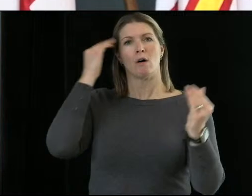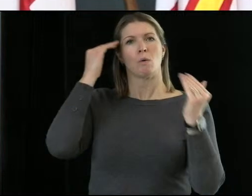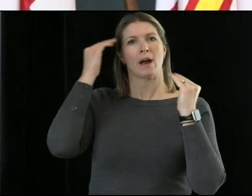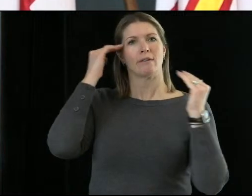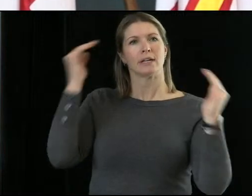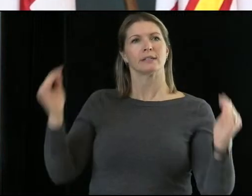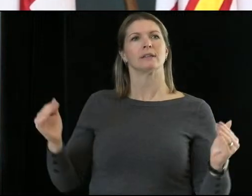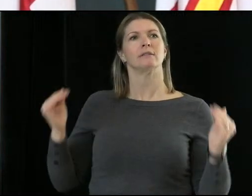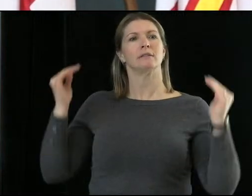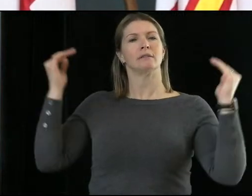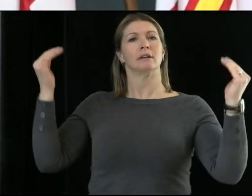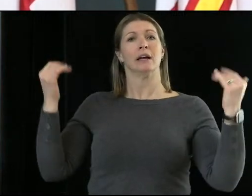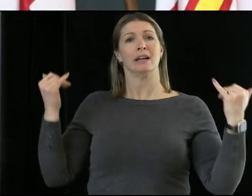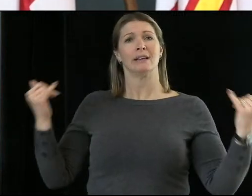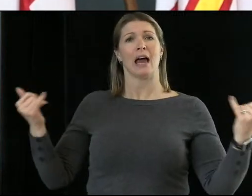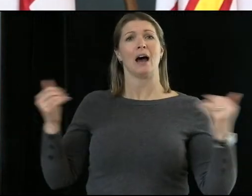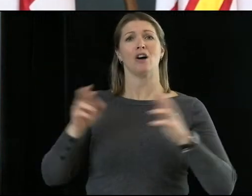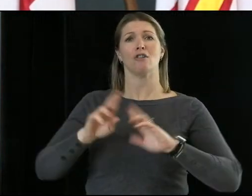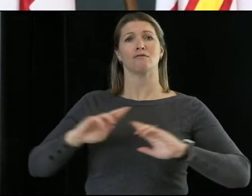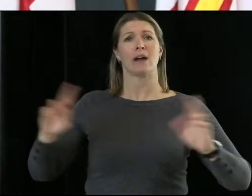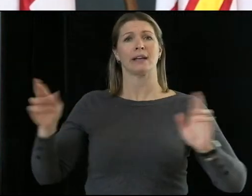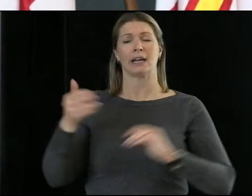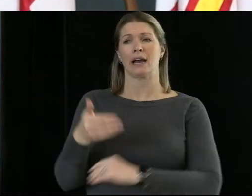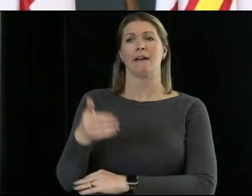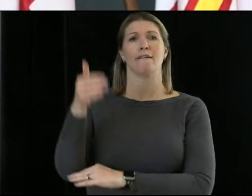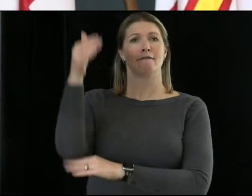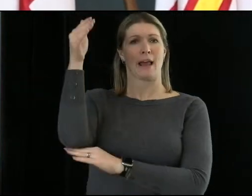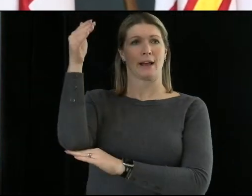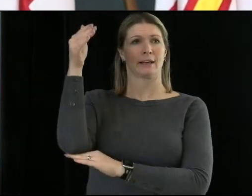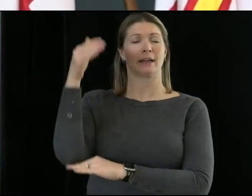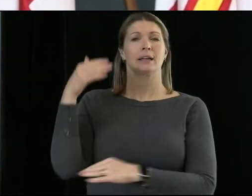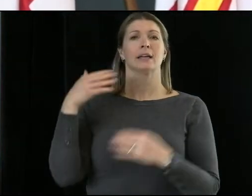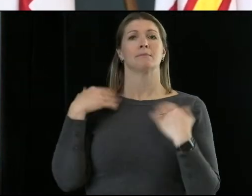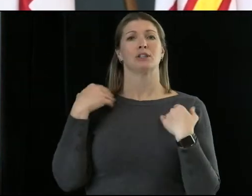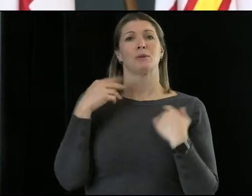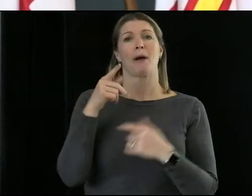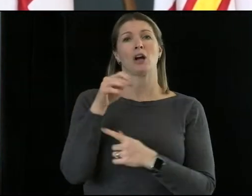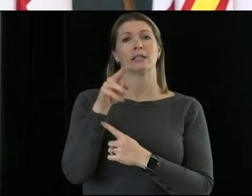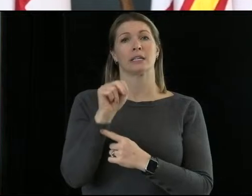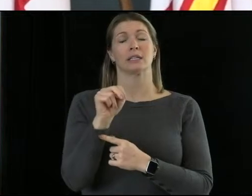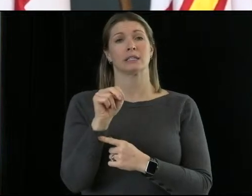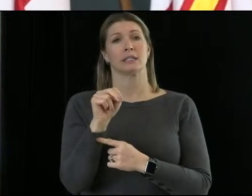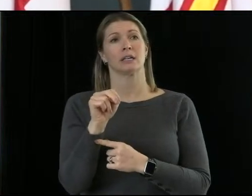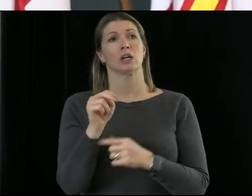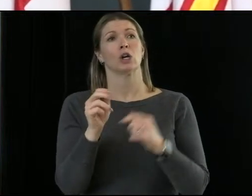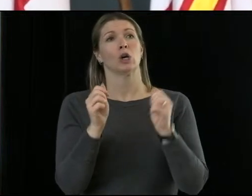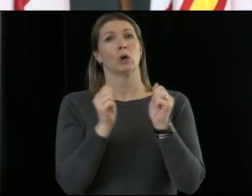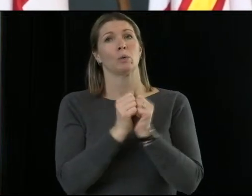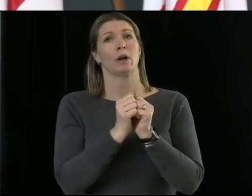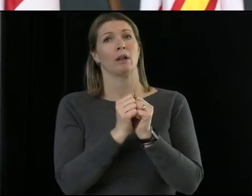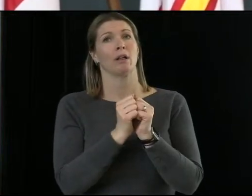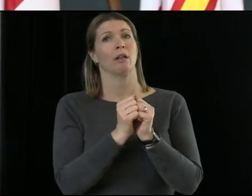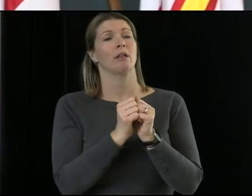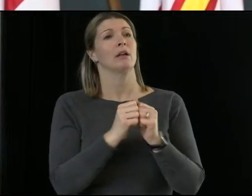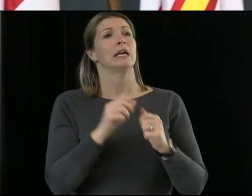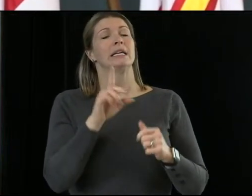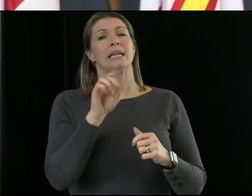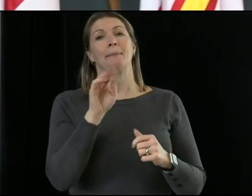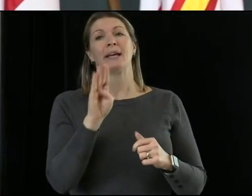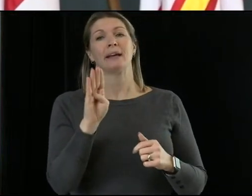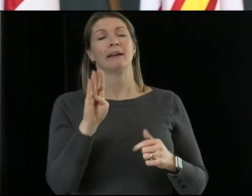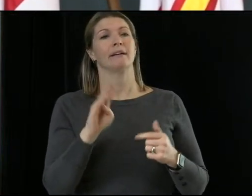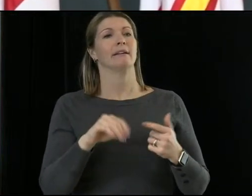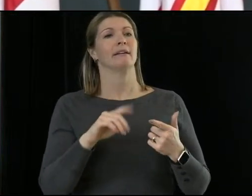now time to raise the purple ribbon flag. Minister Parsons will be joined by Philip Hibbs, Debbie